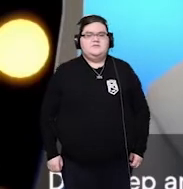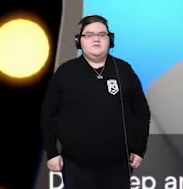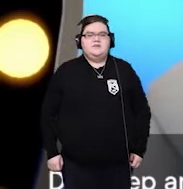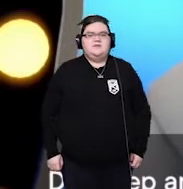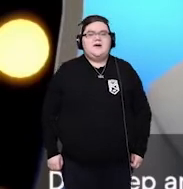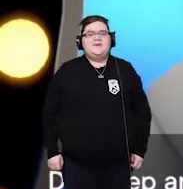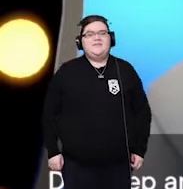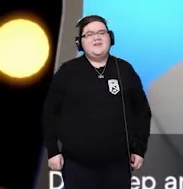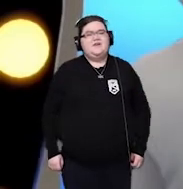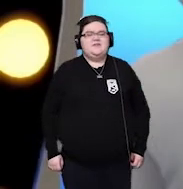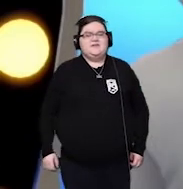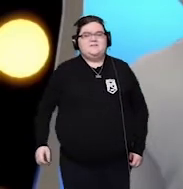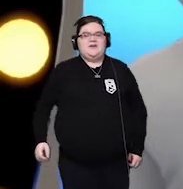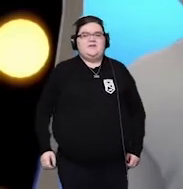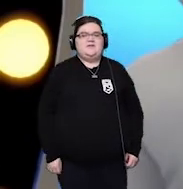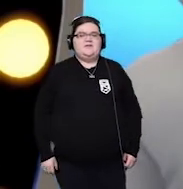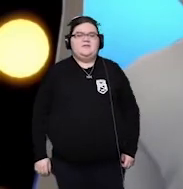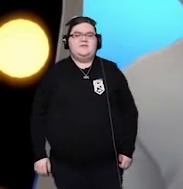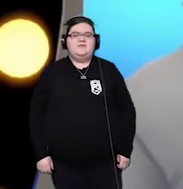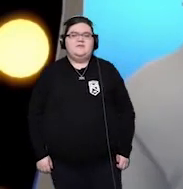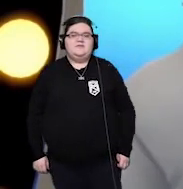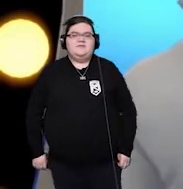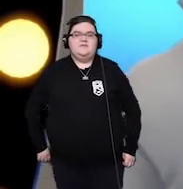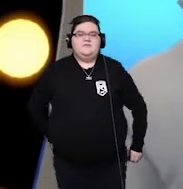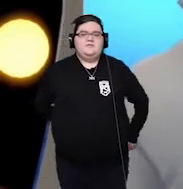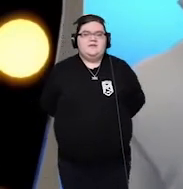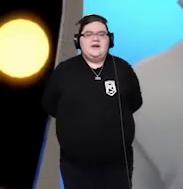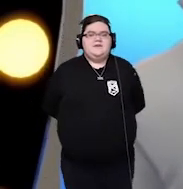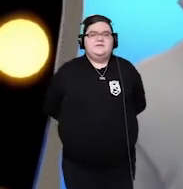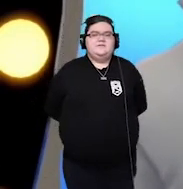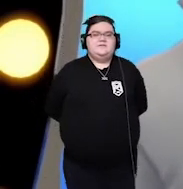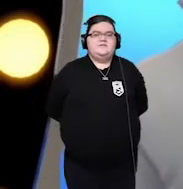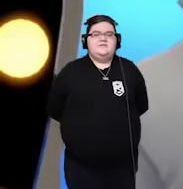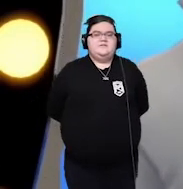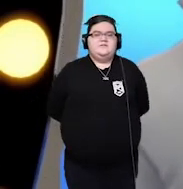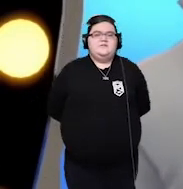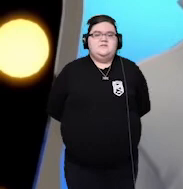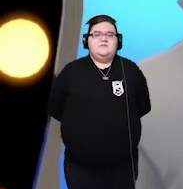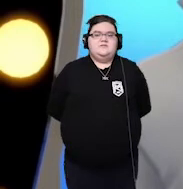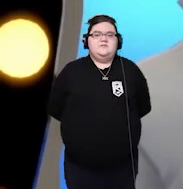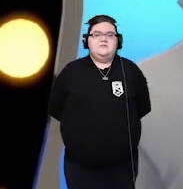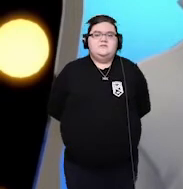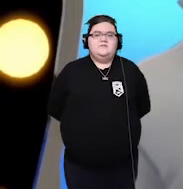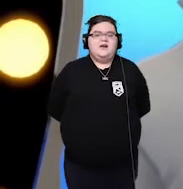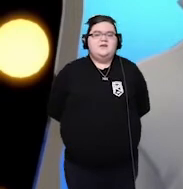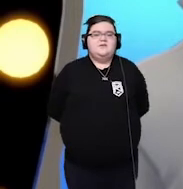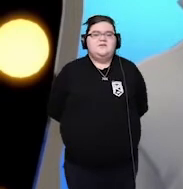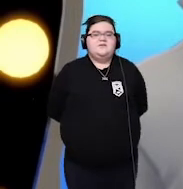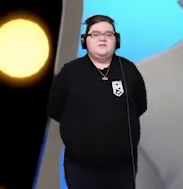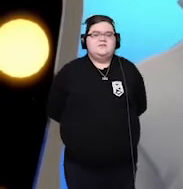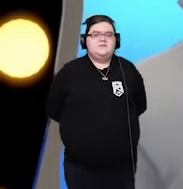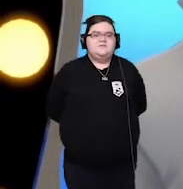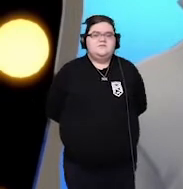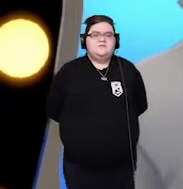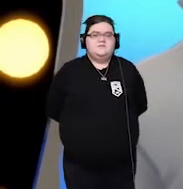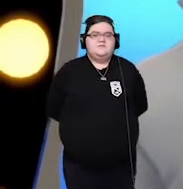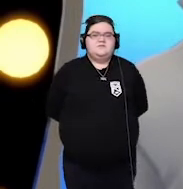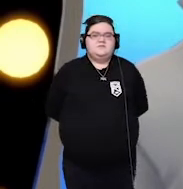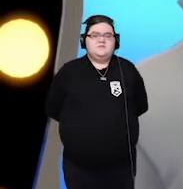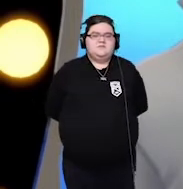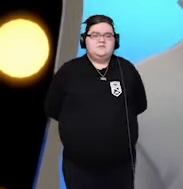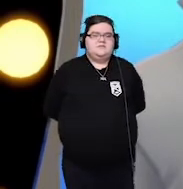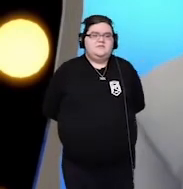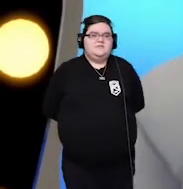well. But I think calls is a better. There's only call. Yeah. Take a call, yeah. Take a call. Can you yeah. try that? Cool.